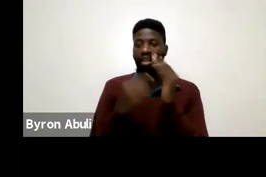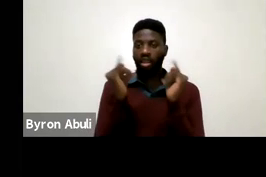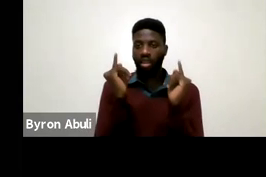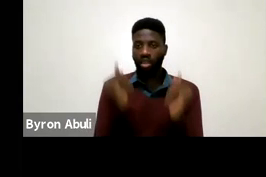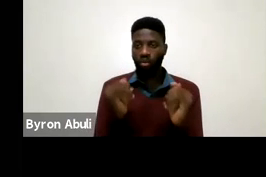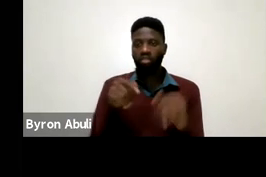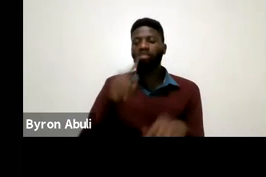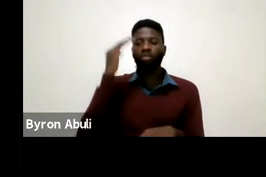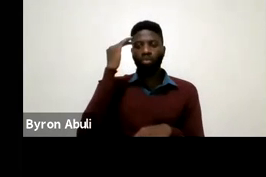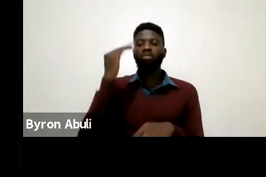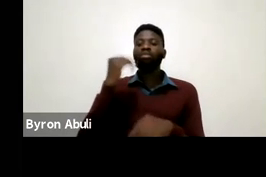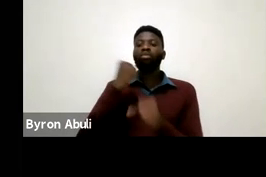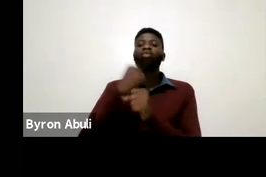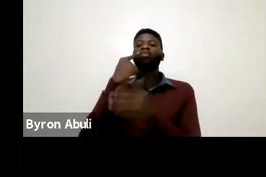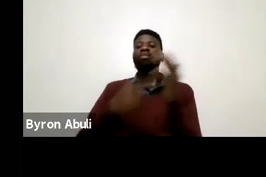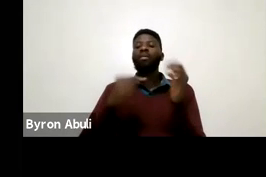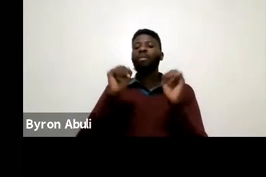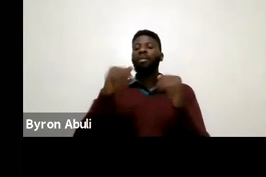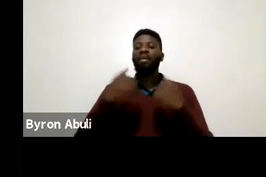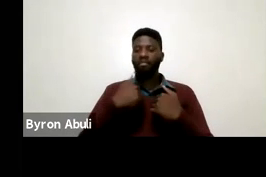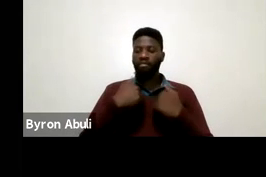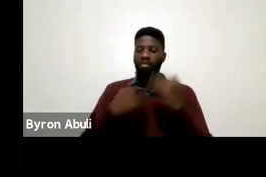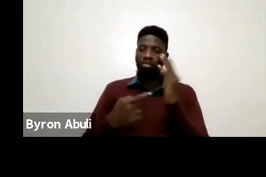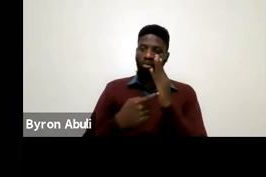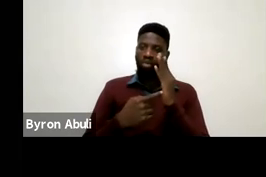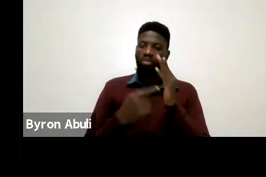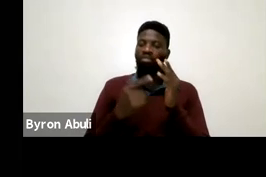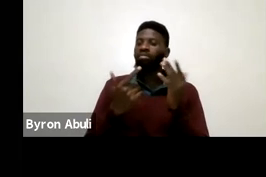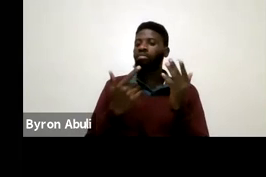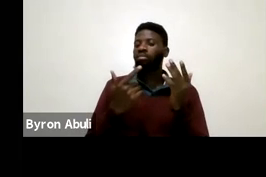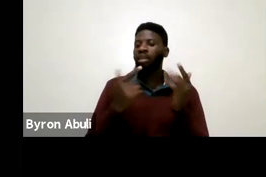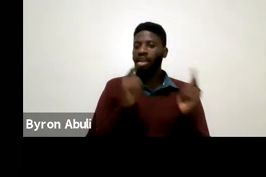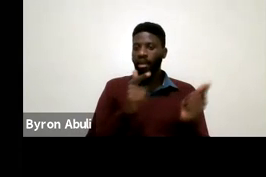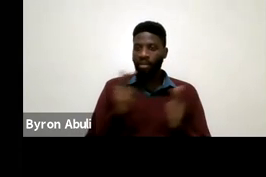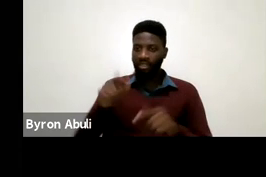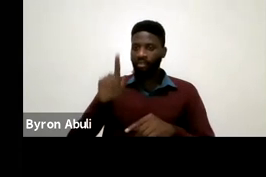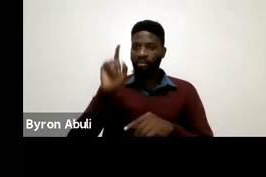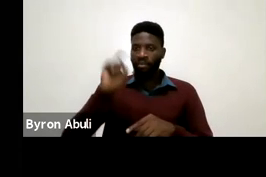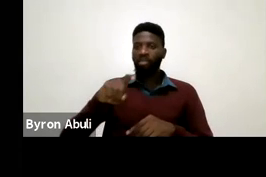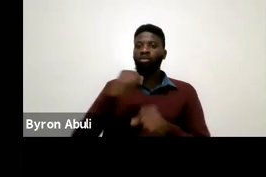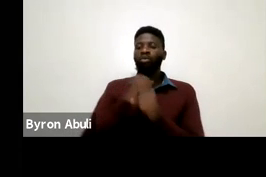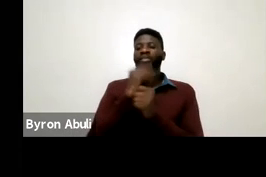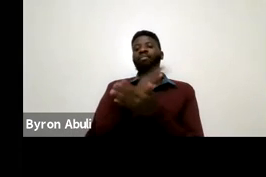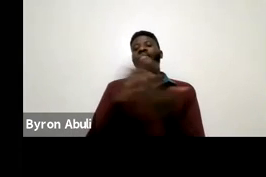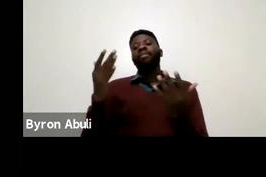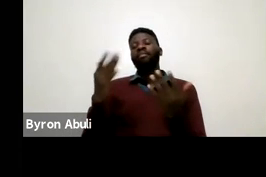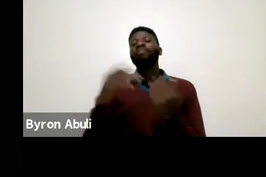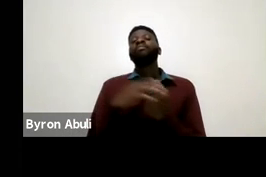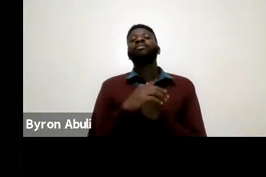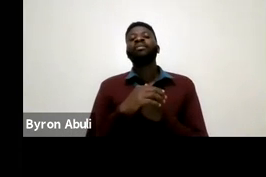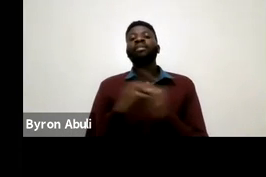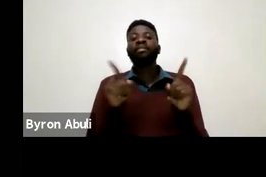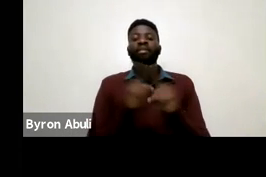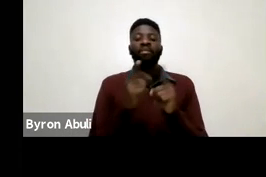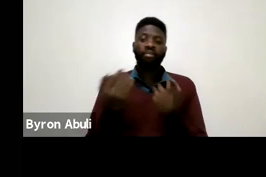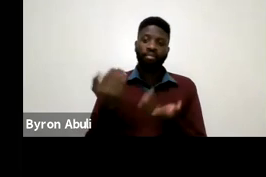have a modern digital library, because there are certain things that you have to do for you to get a digital library. And again,